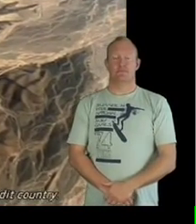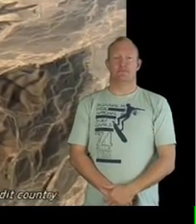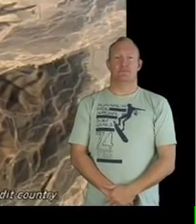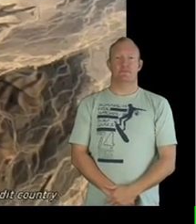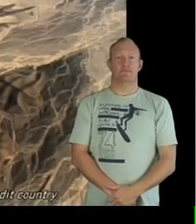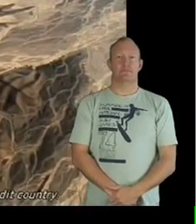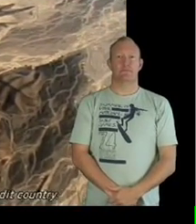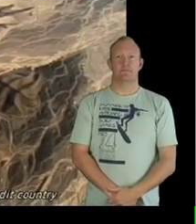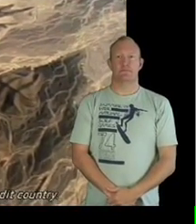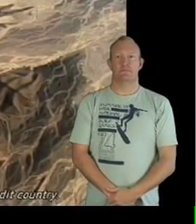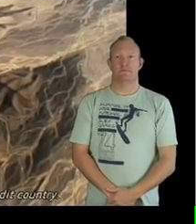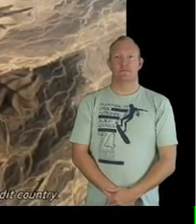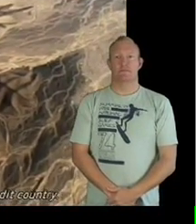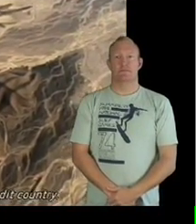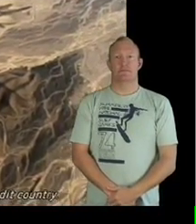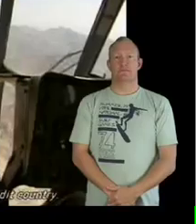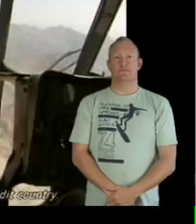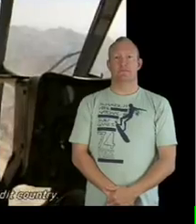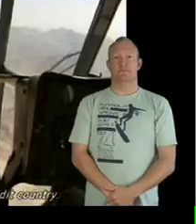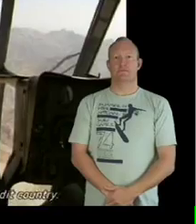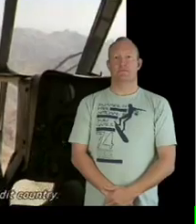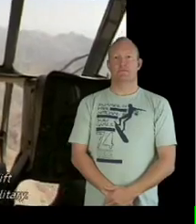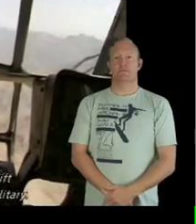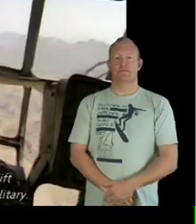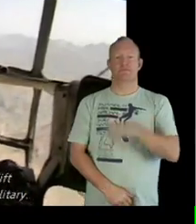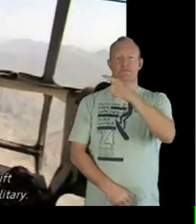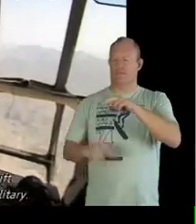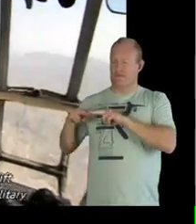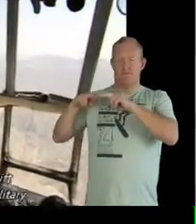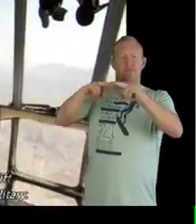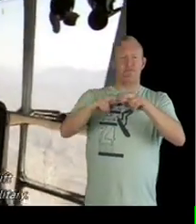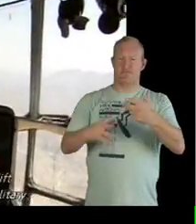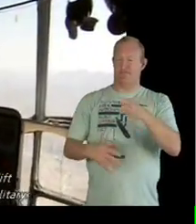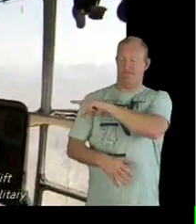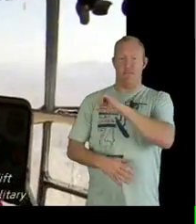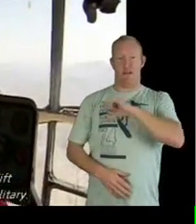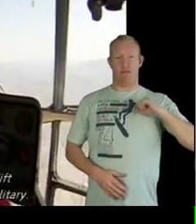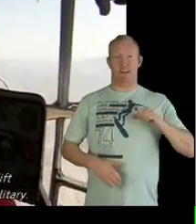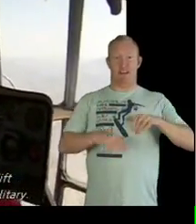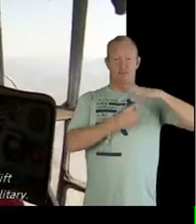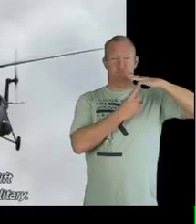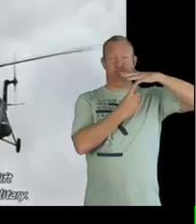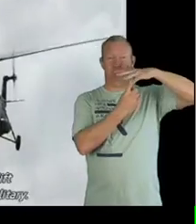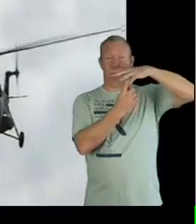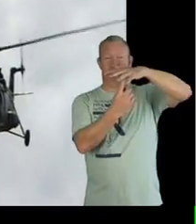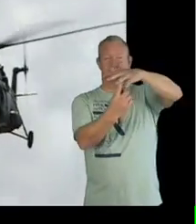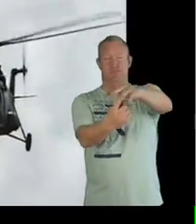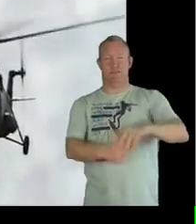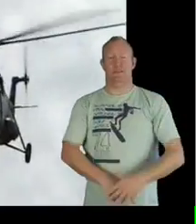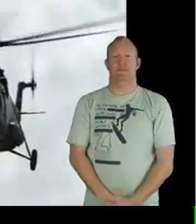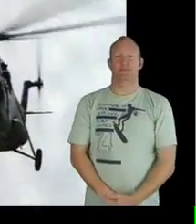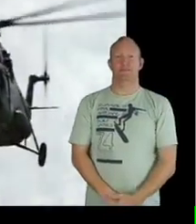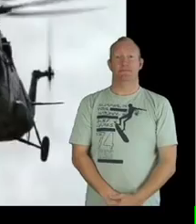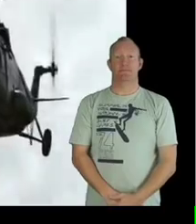This is the Afar region, bandit country, so I've hitched a lift with the Ethiopian military.